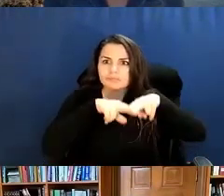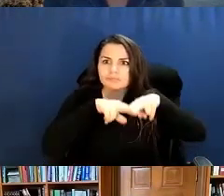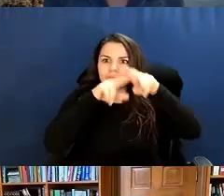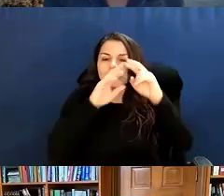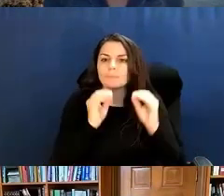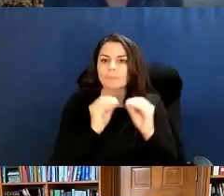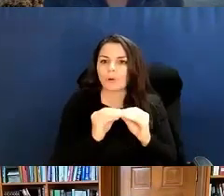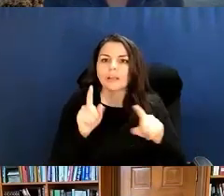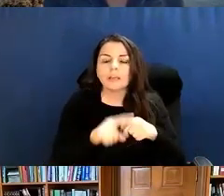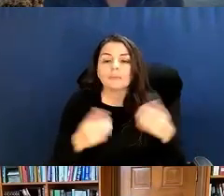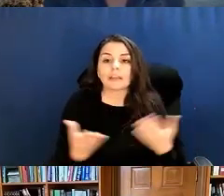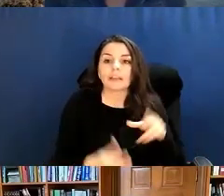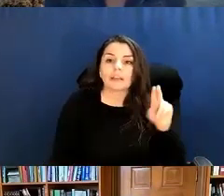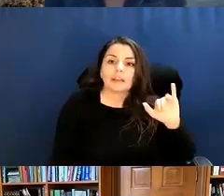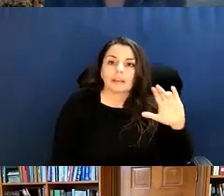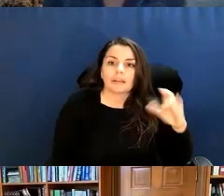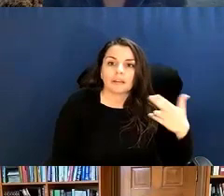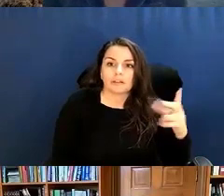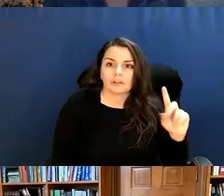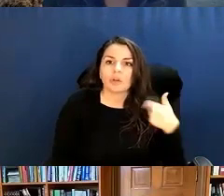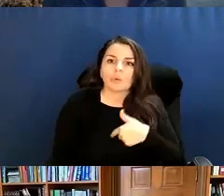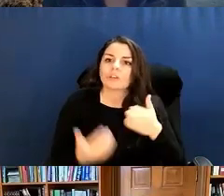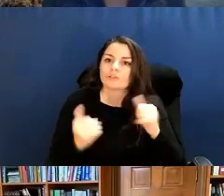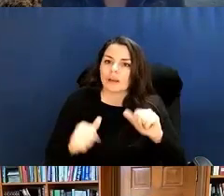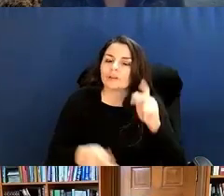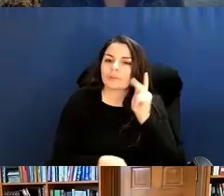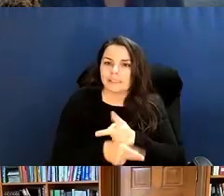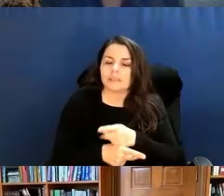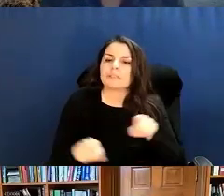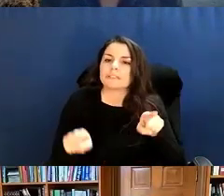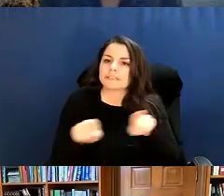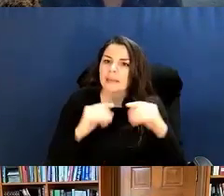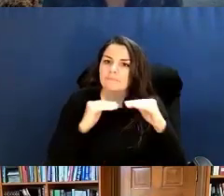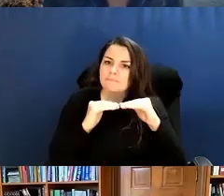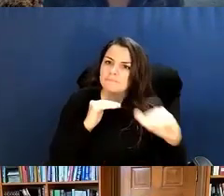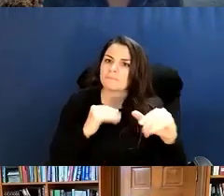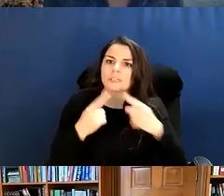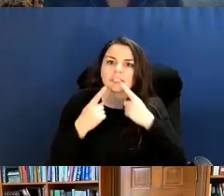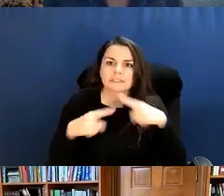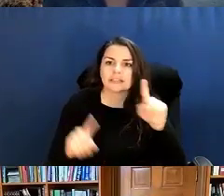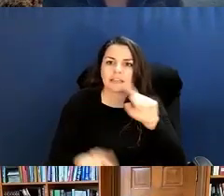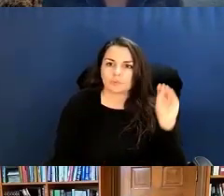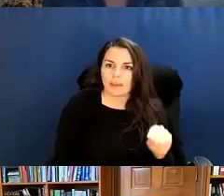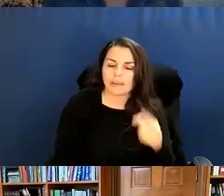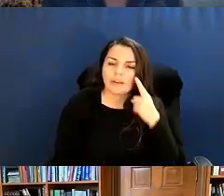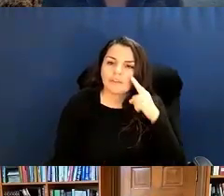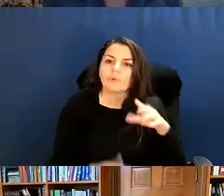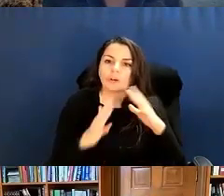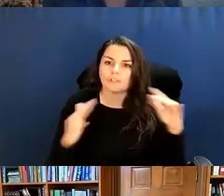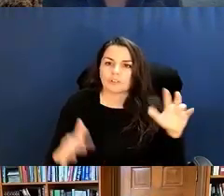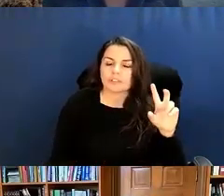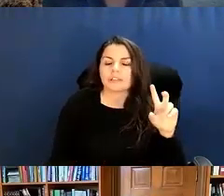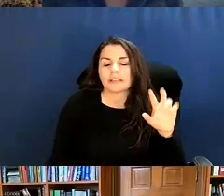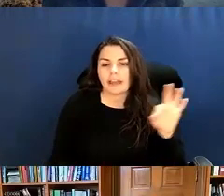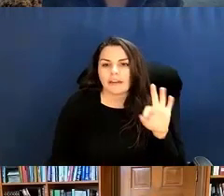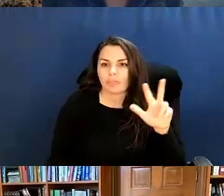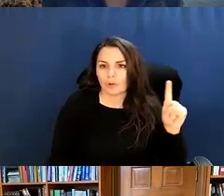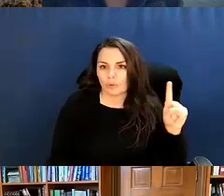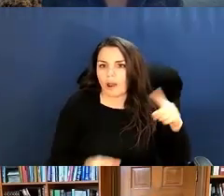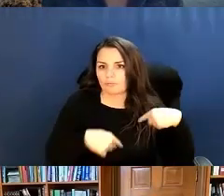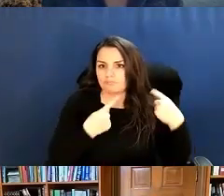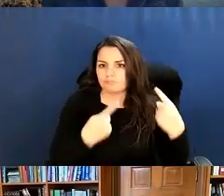bring on an underrepresented person to work in the laboratory and receive training. The F31 Diversity